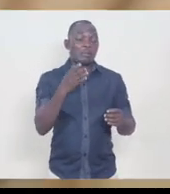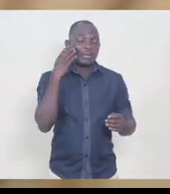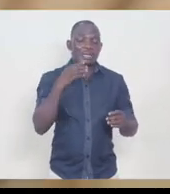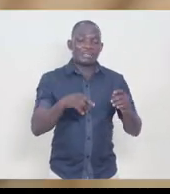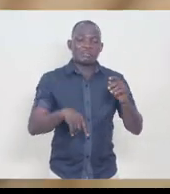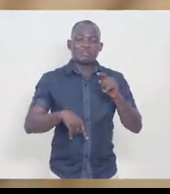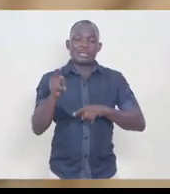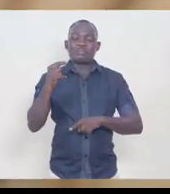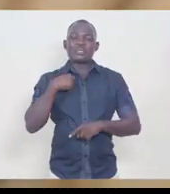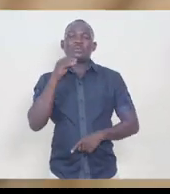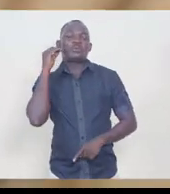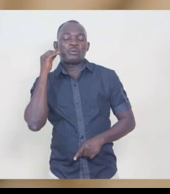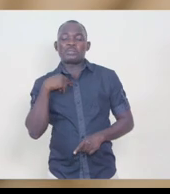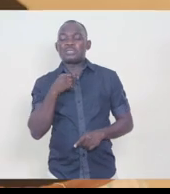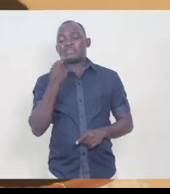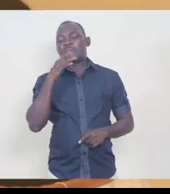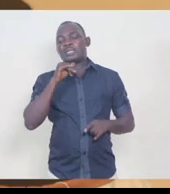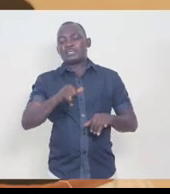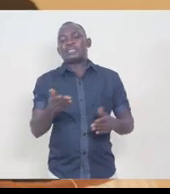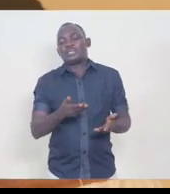village. And I prefer this to that.